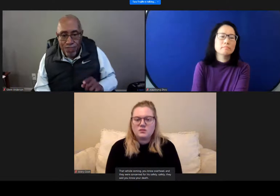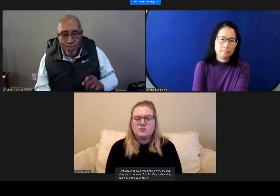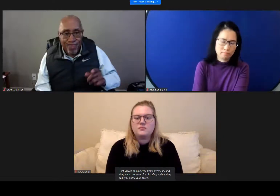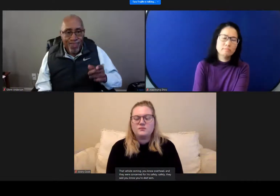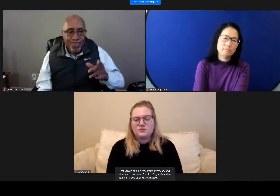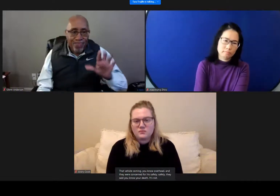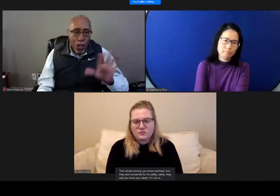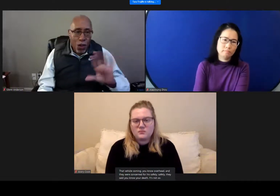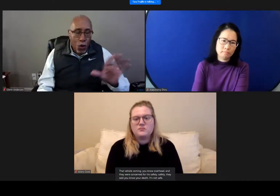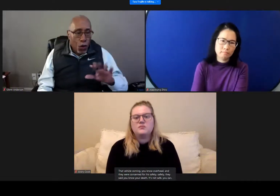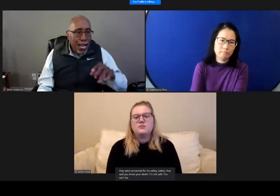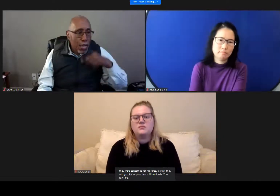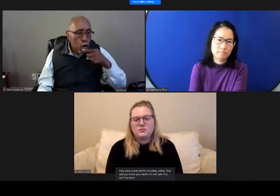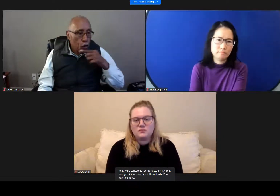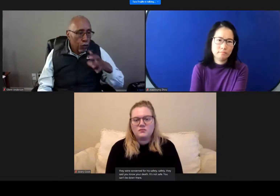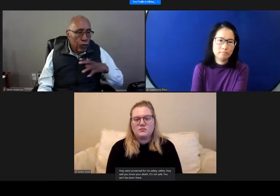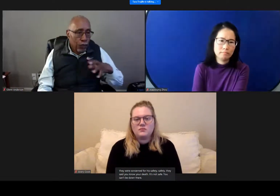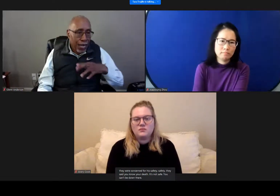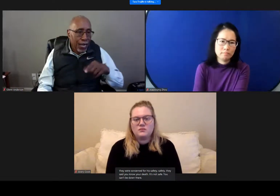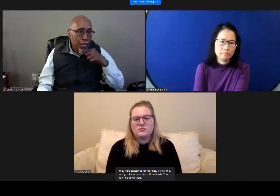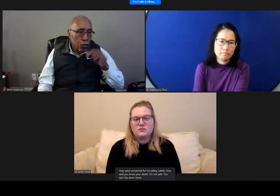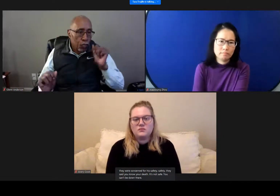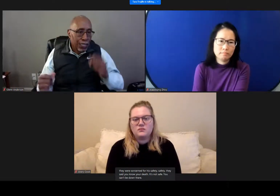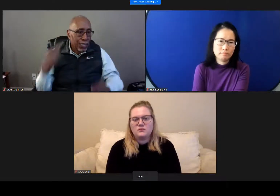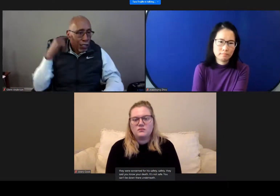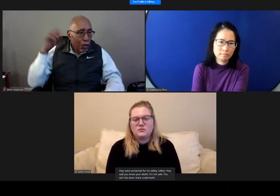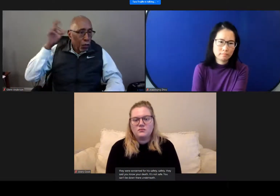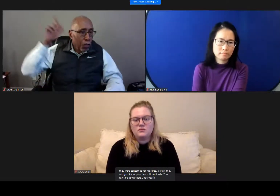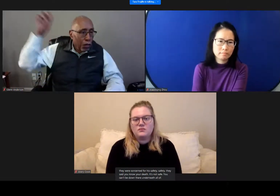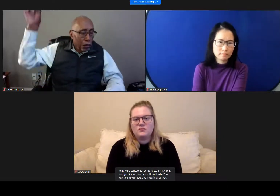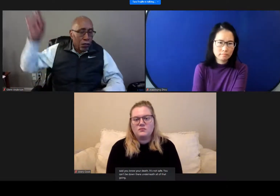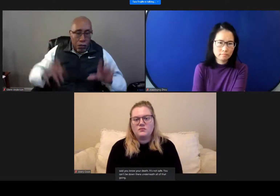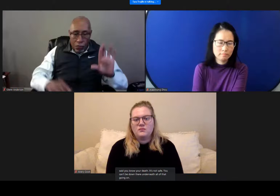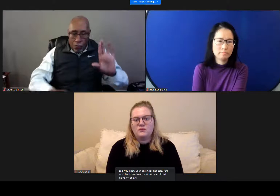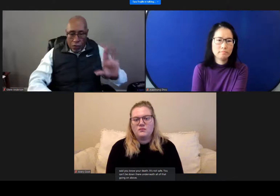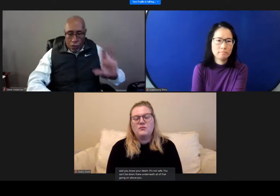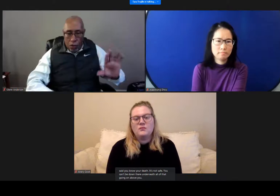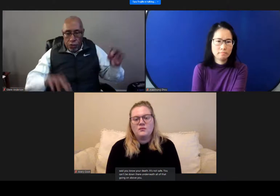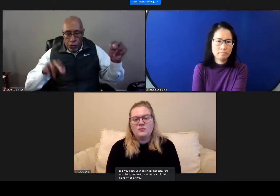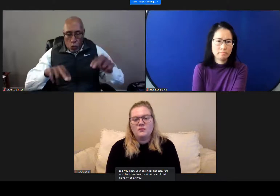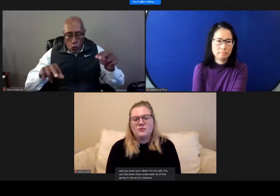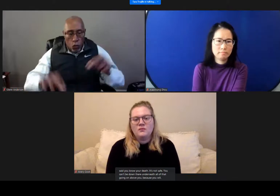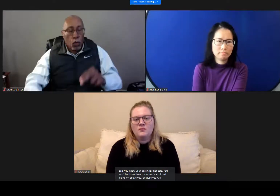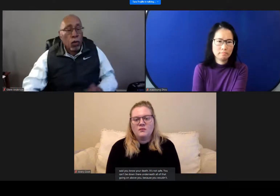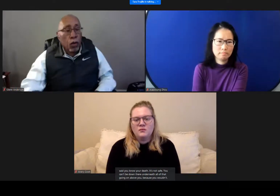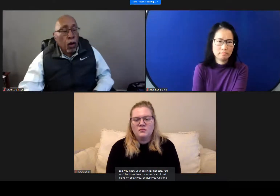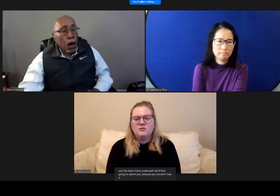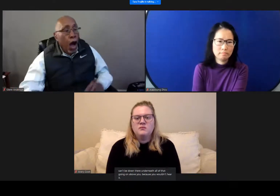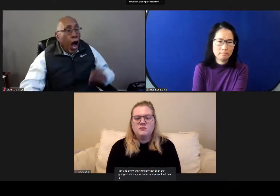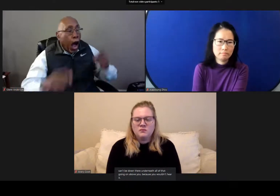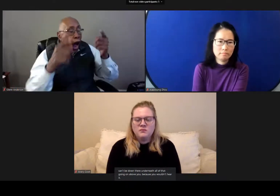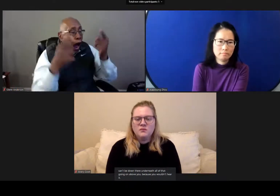it's not safe, you can't be down there underneath all of that going on above you, because you wouldn't hear it.